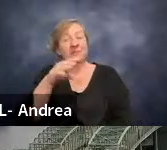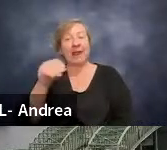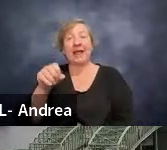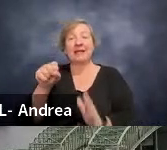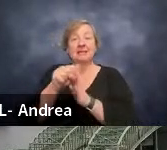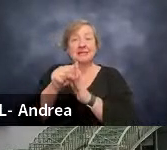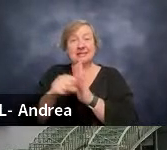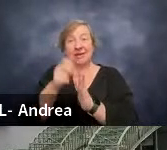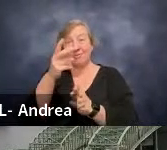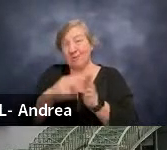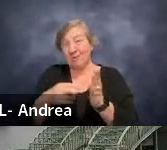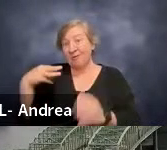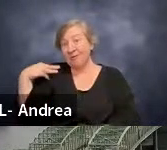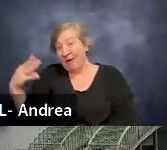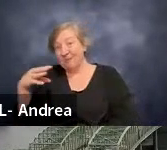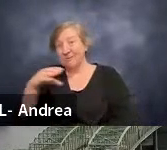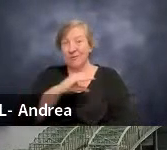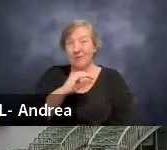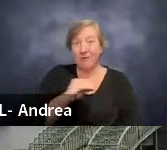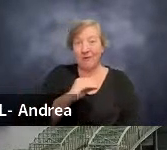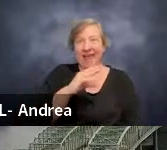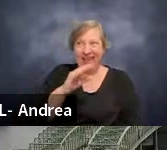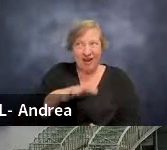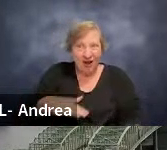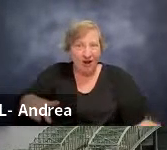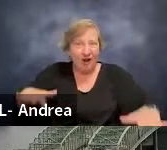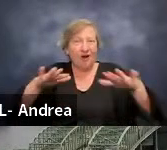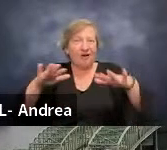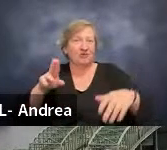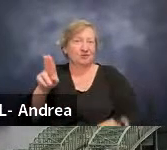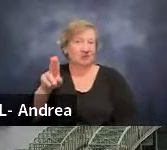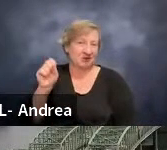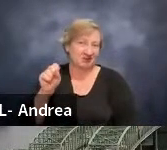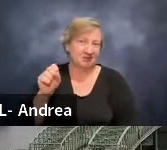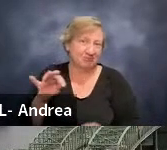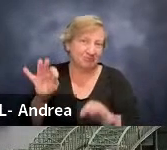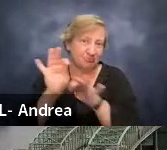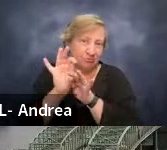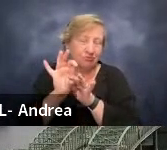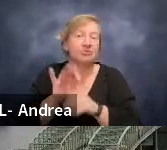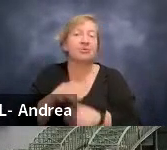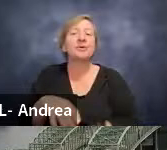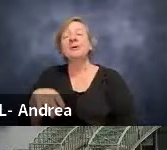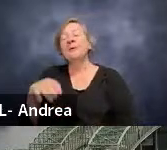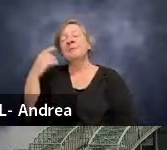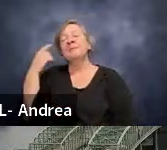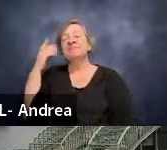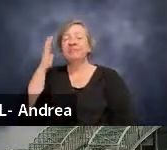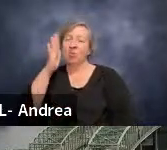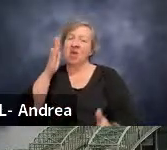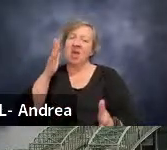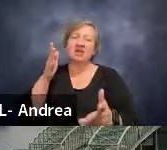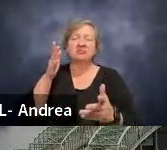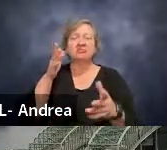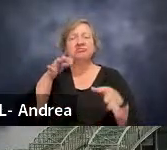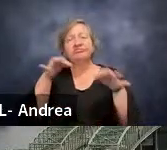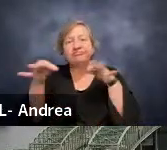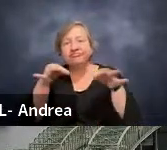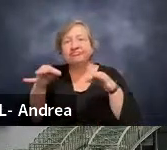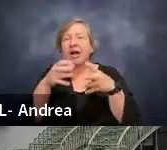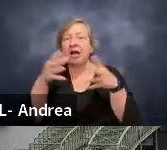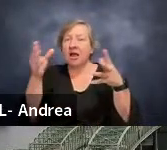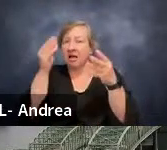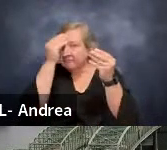of Washington and Oregon, but for the nation. So you're going to hear a lot of information. We ask you